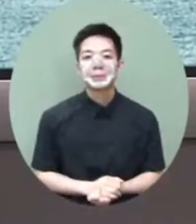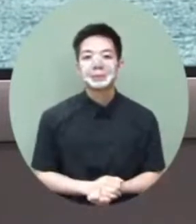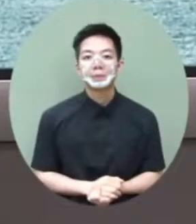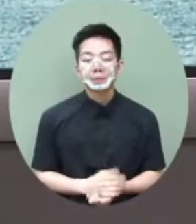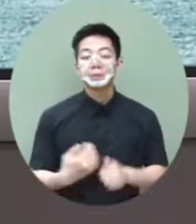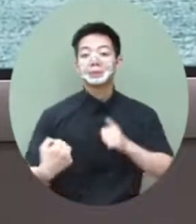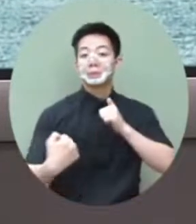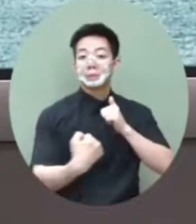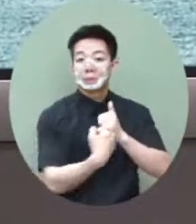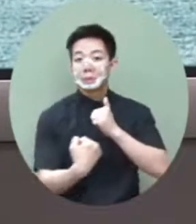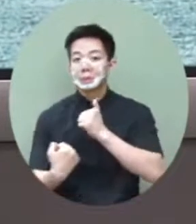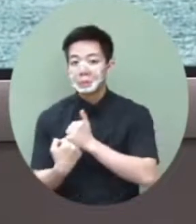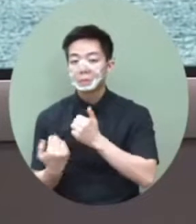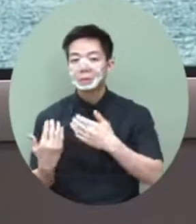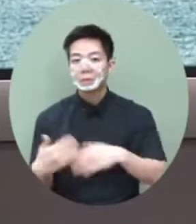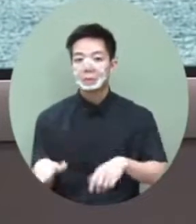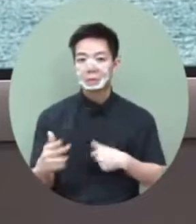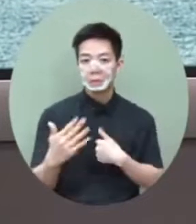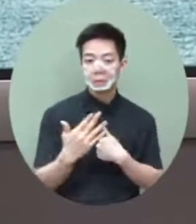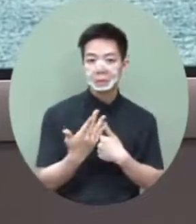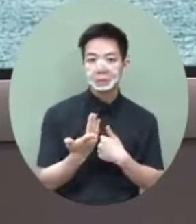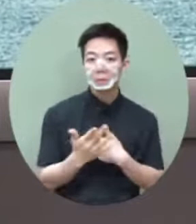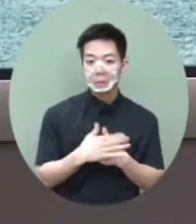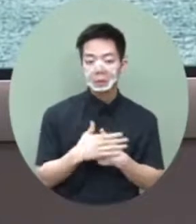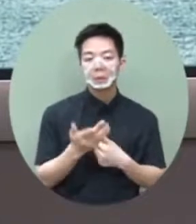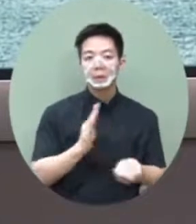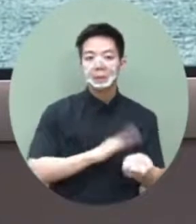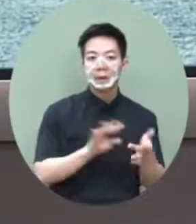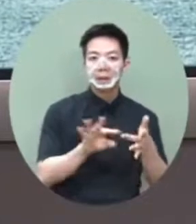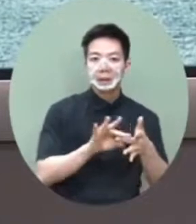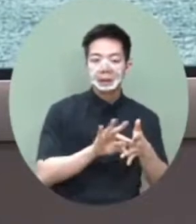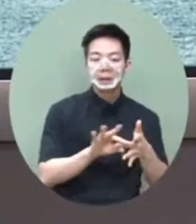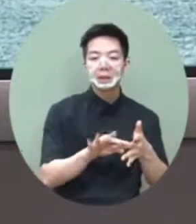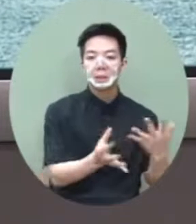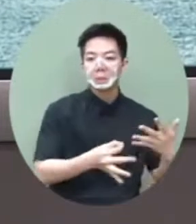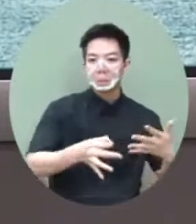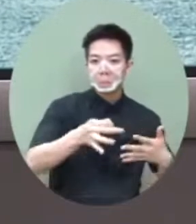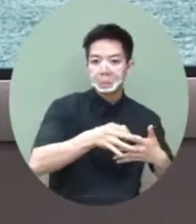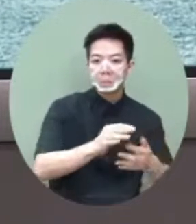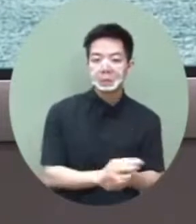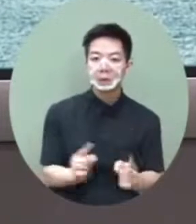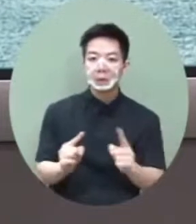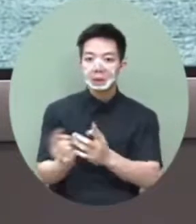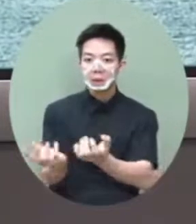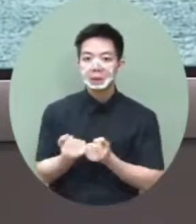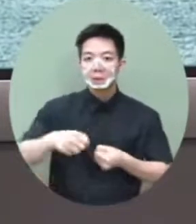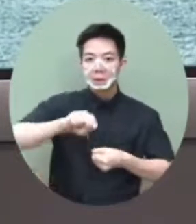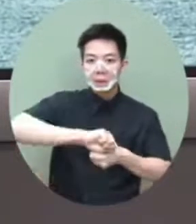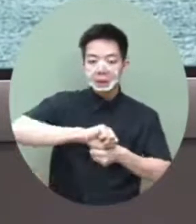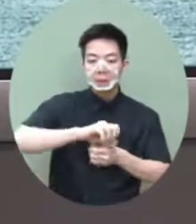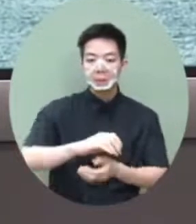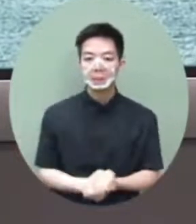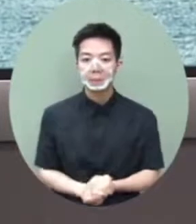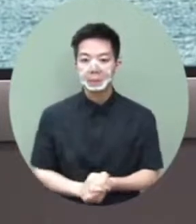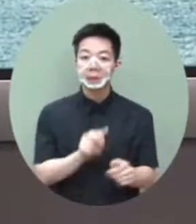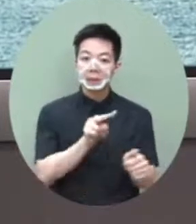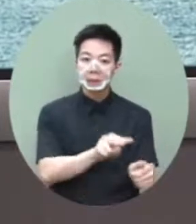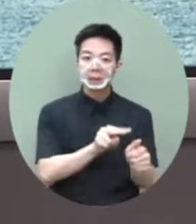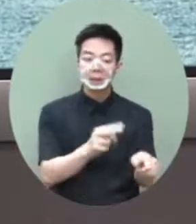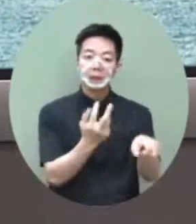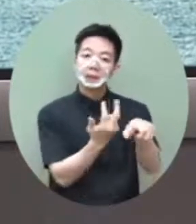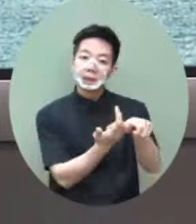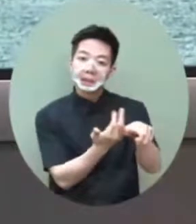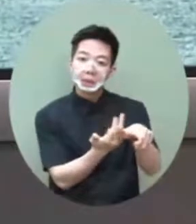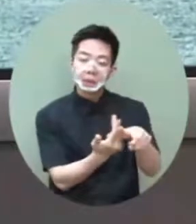Kong to help. And they've started to give us their assistance at the AWE, that is the